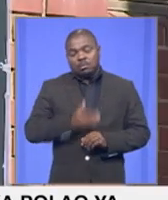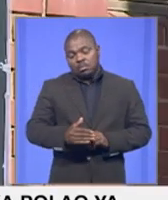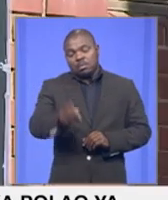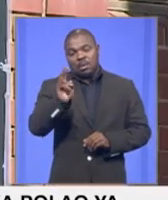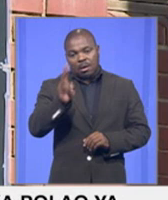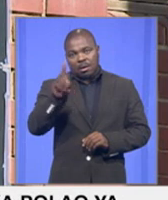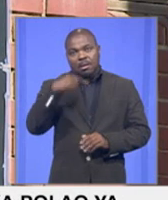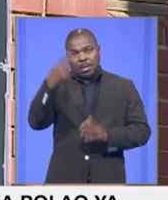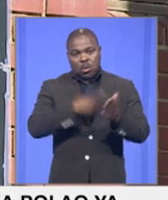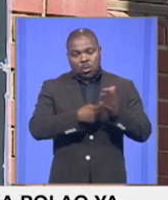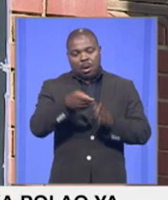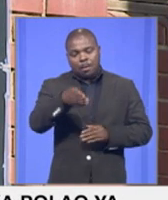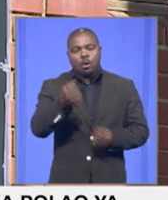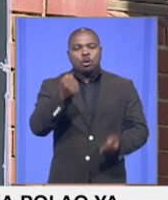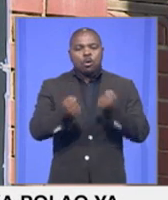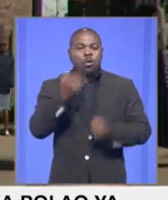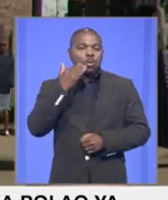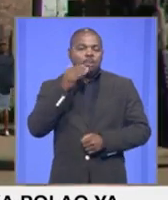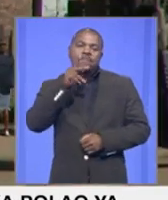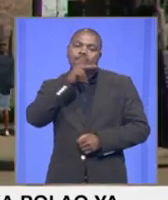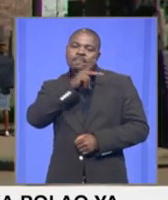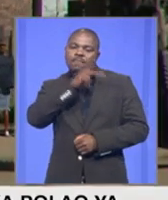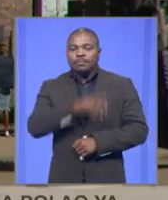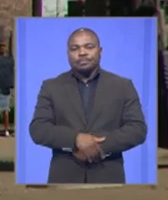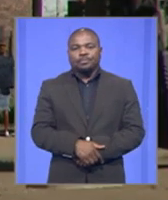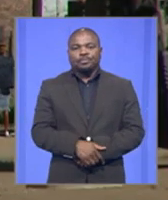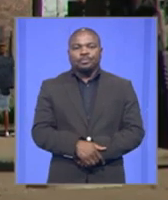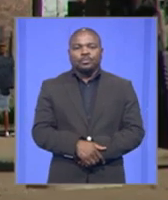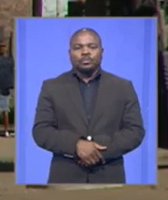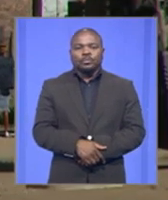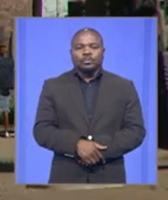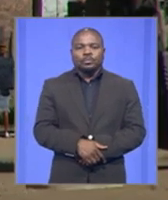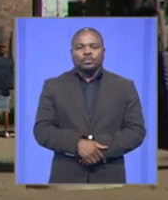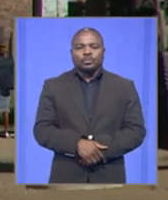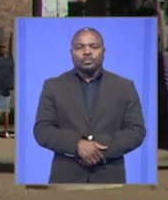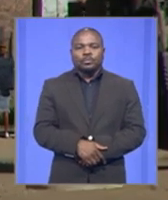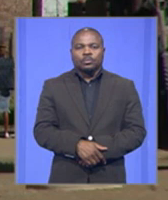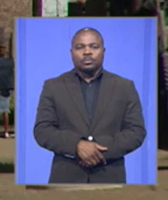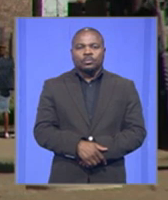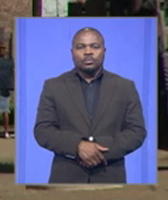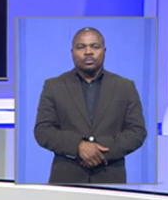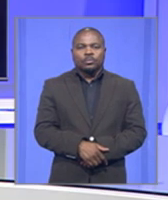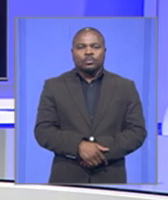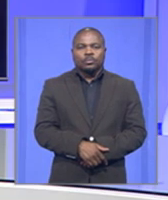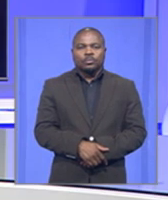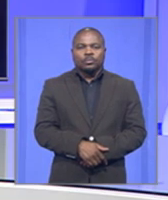kgotla bekeng e tlang ka Labohlano. Thabiso Khadebe, Ditaba tsa SABC, Kimberley.